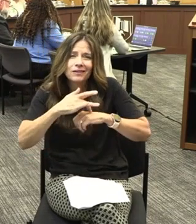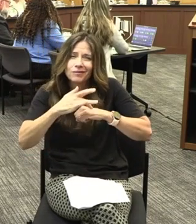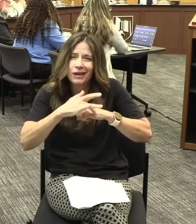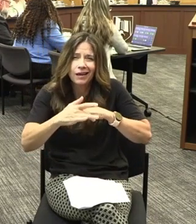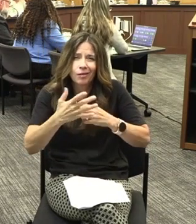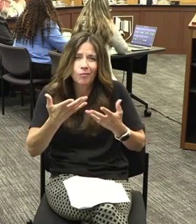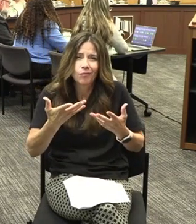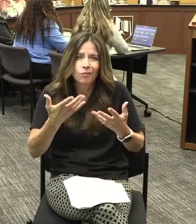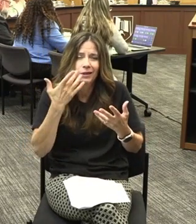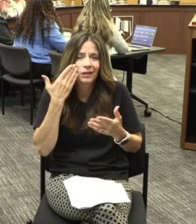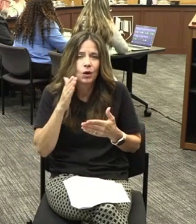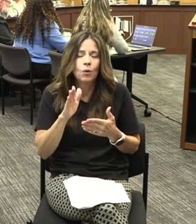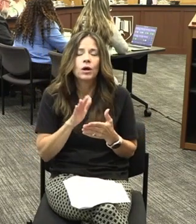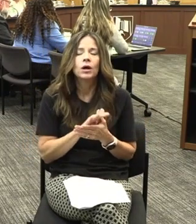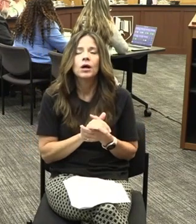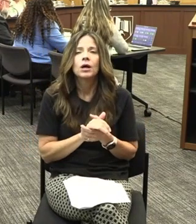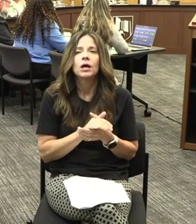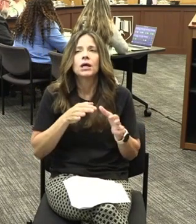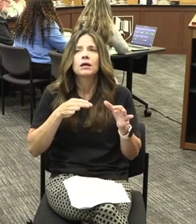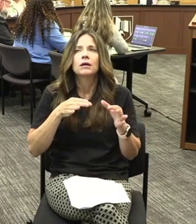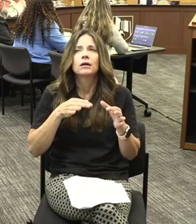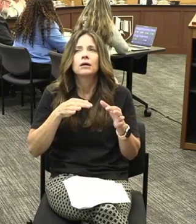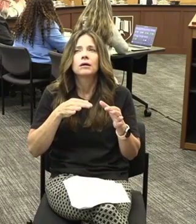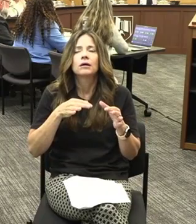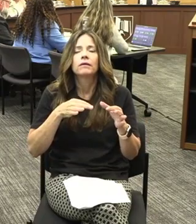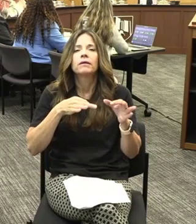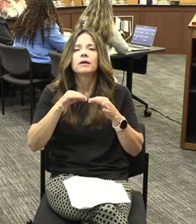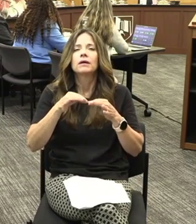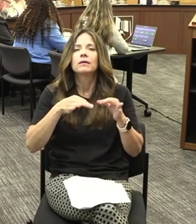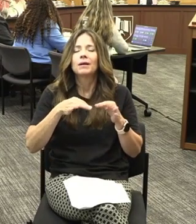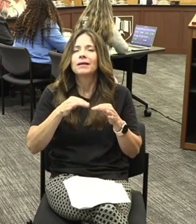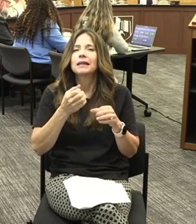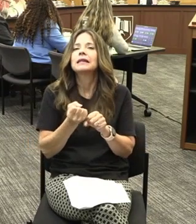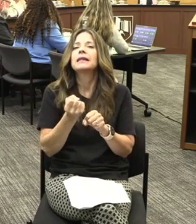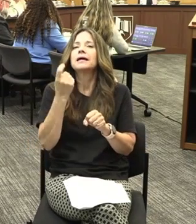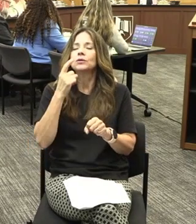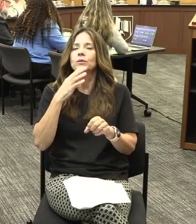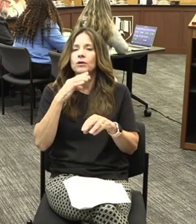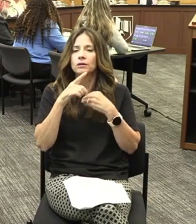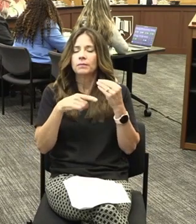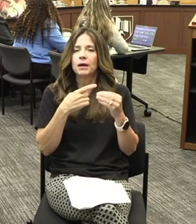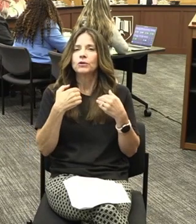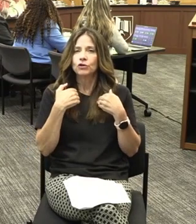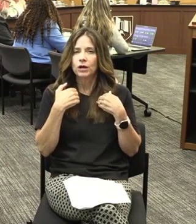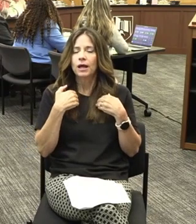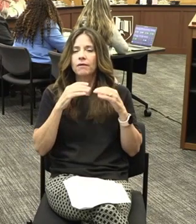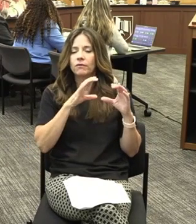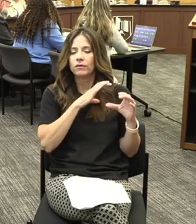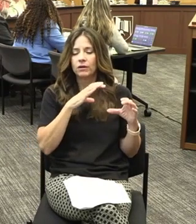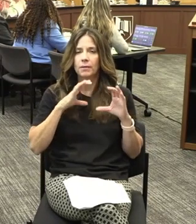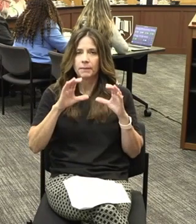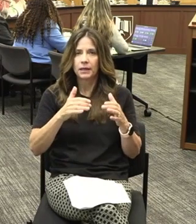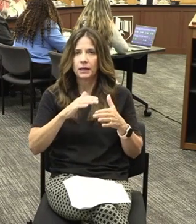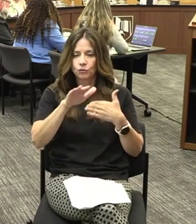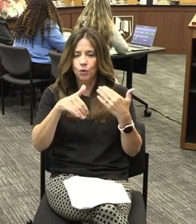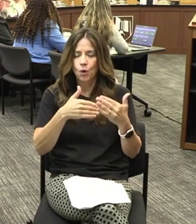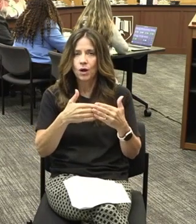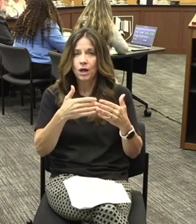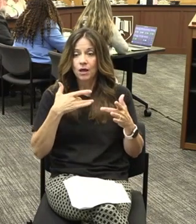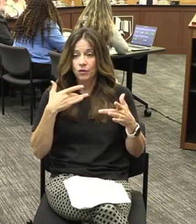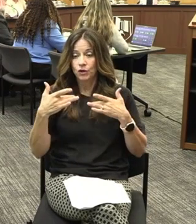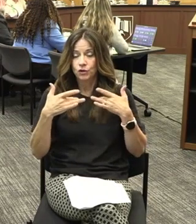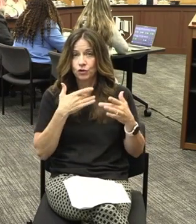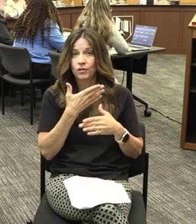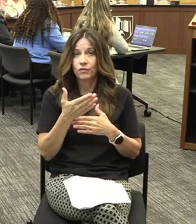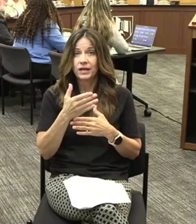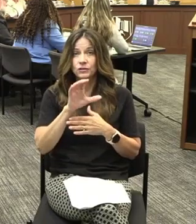think, we explained last year, or we addressed it last year, we really should have a committee of the whole. And I'm looking at the things that concern me are capital